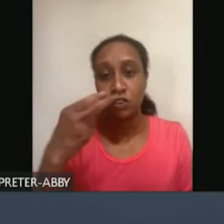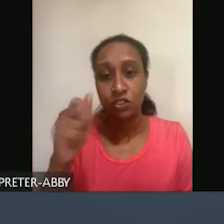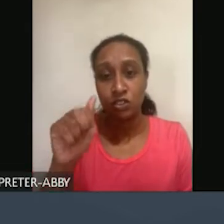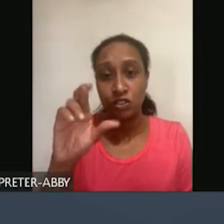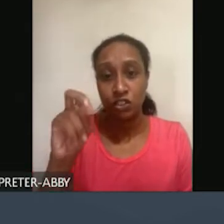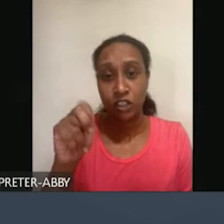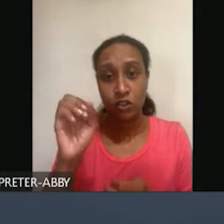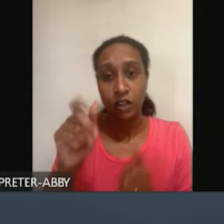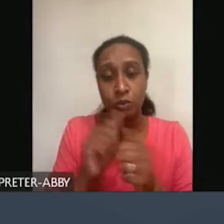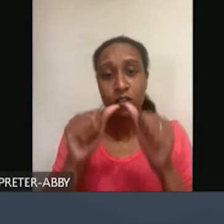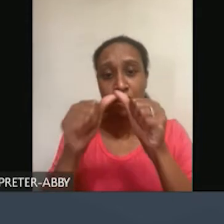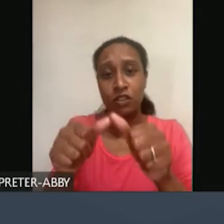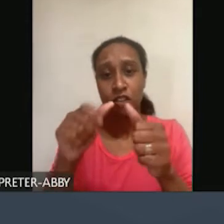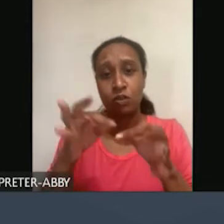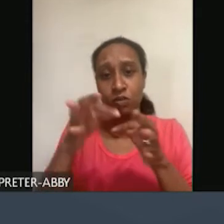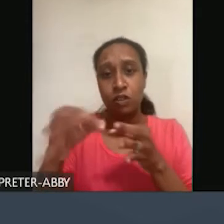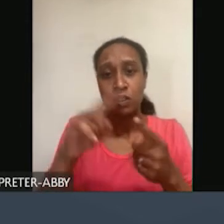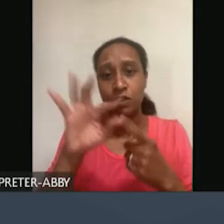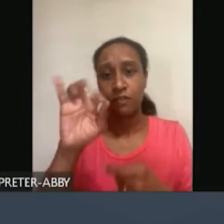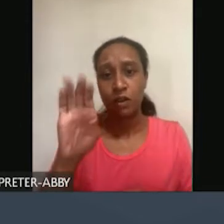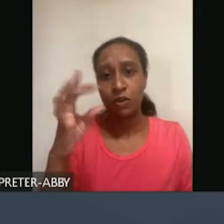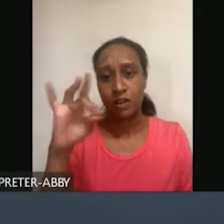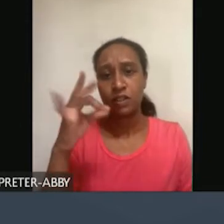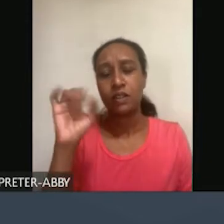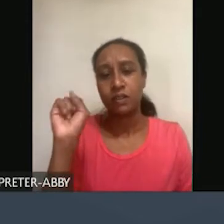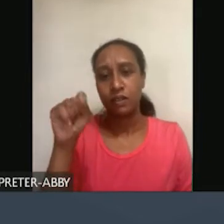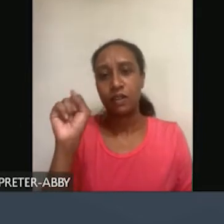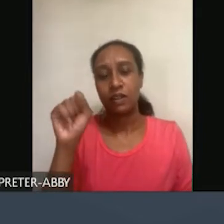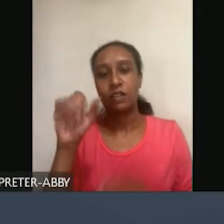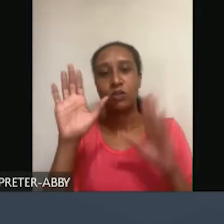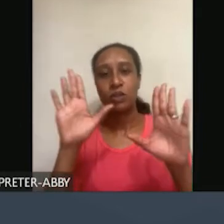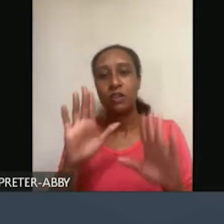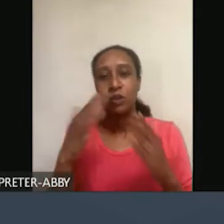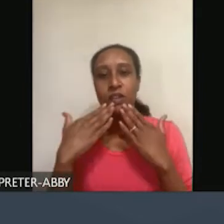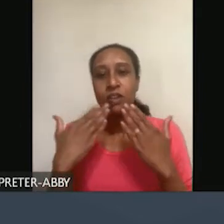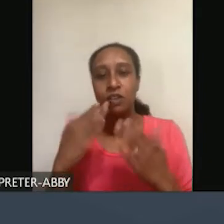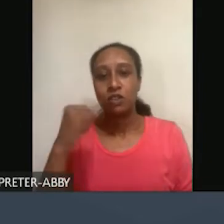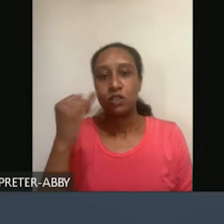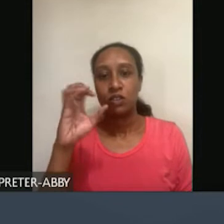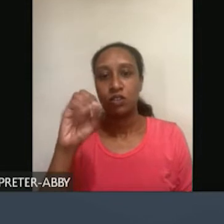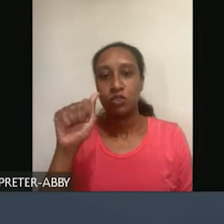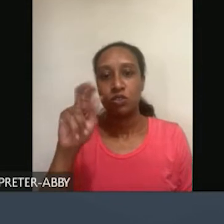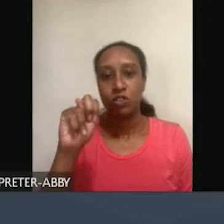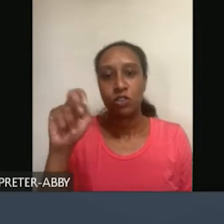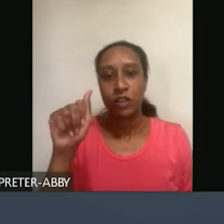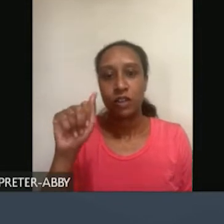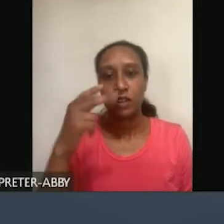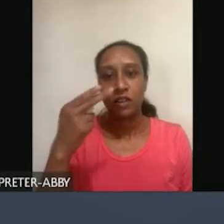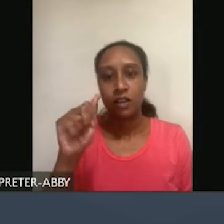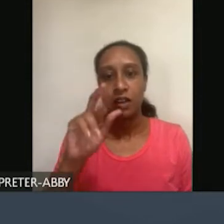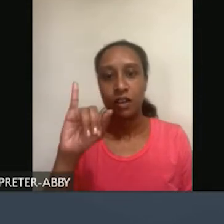continuance to February 18th? Absolutely, yes. Wonderful, thank you. Joanne Harrison?